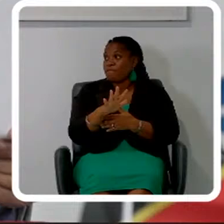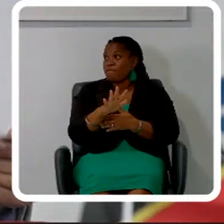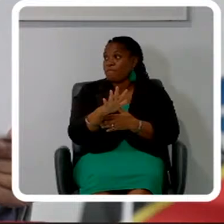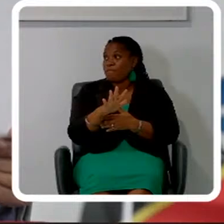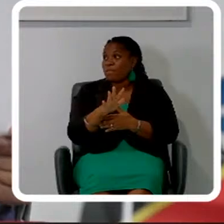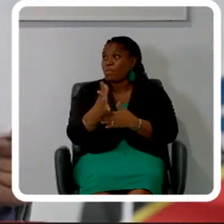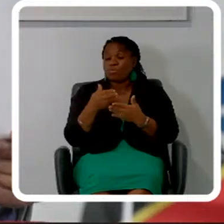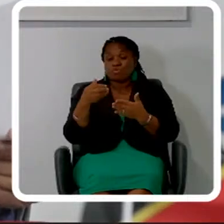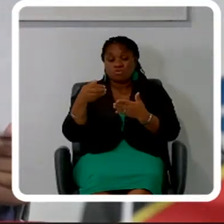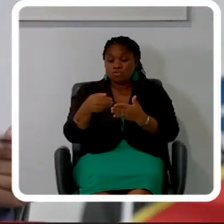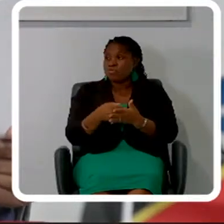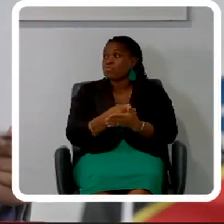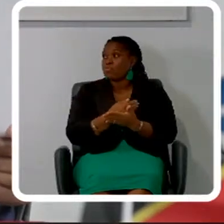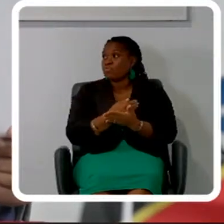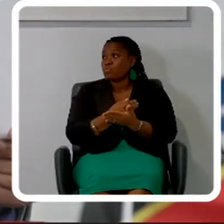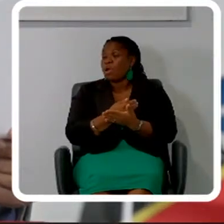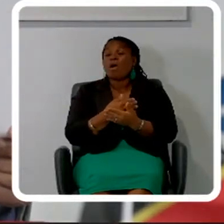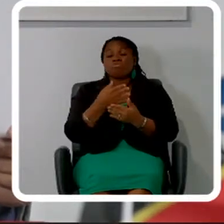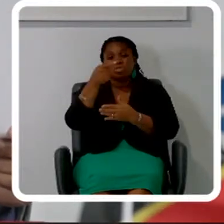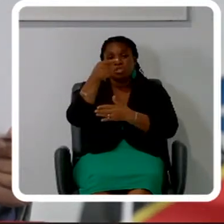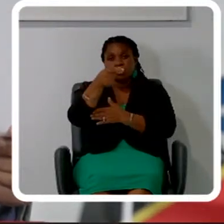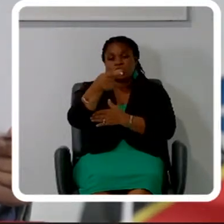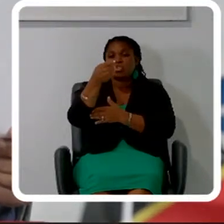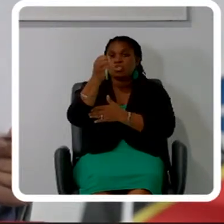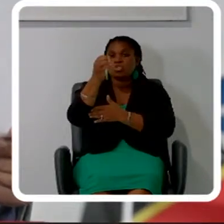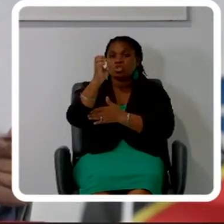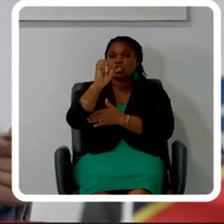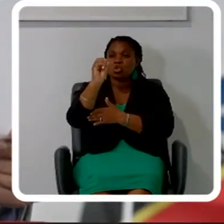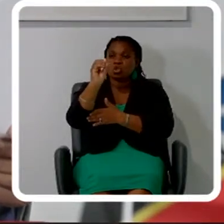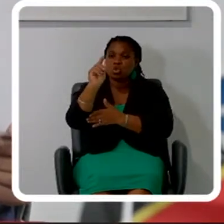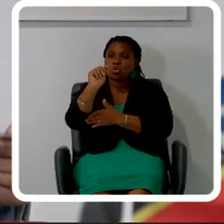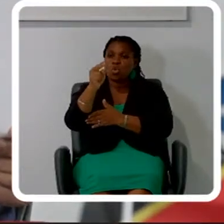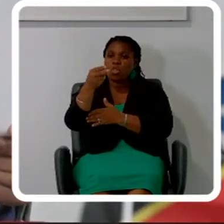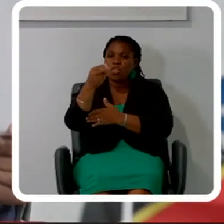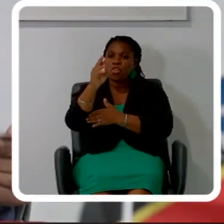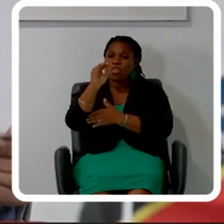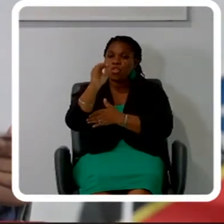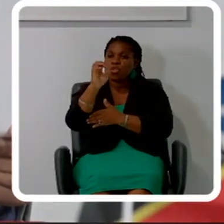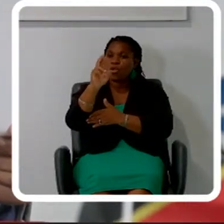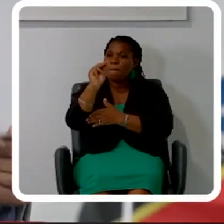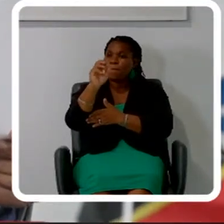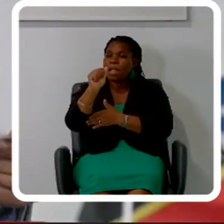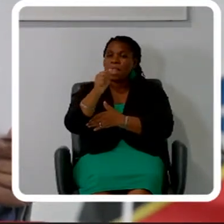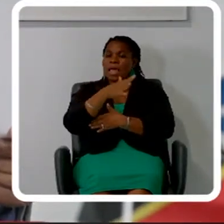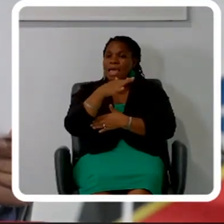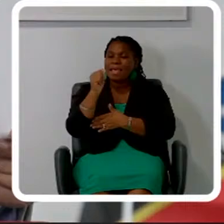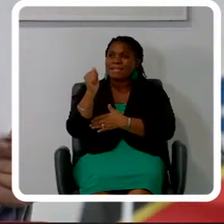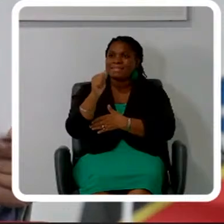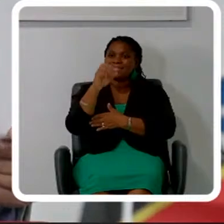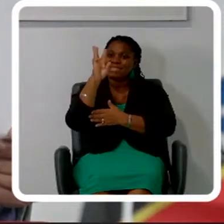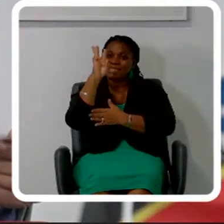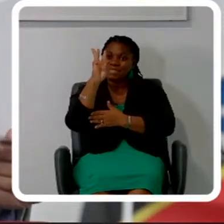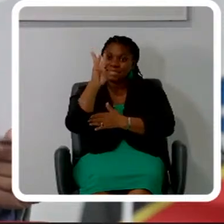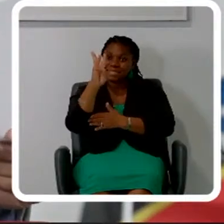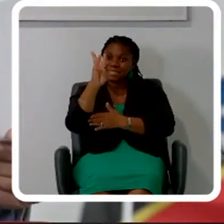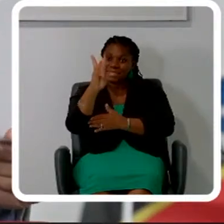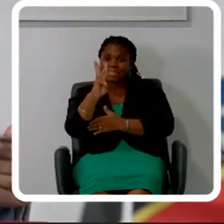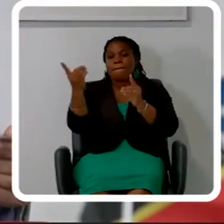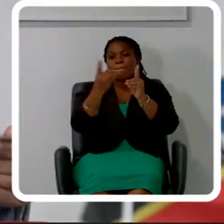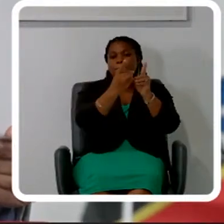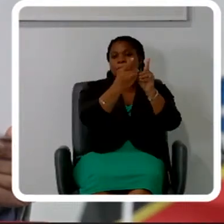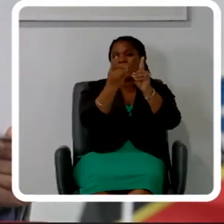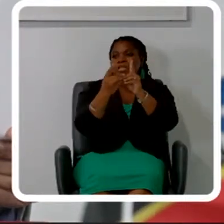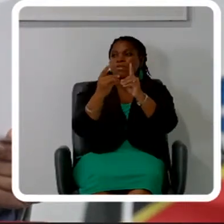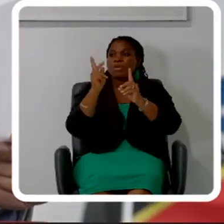itself in terms of the geothermal. And 6, the engagement of more people in the diaspora. So if you look at